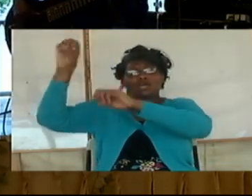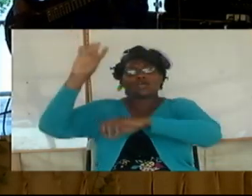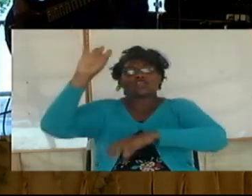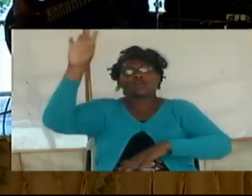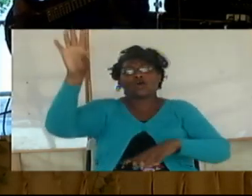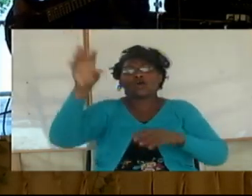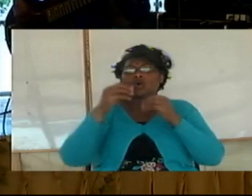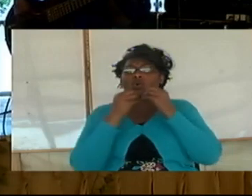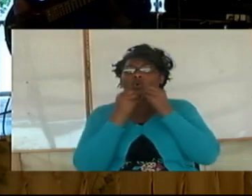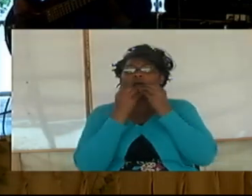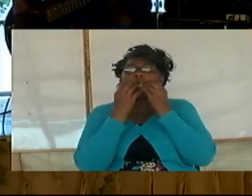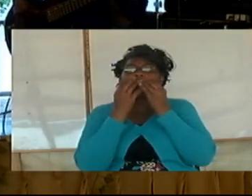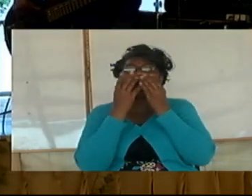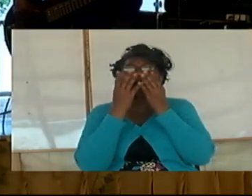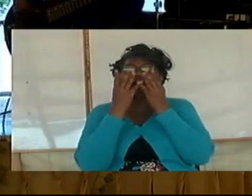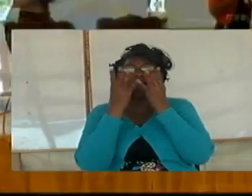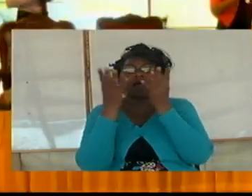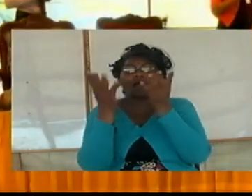supply. Your